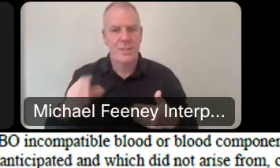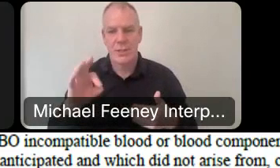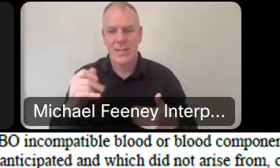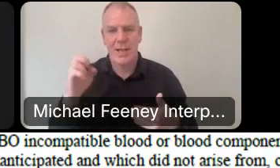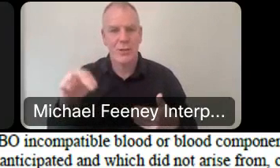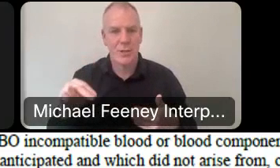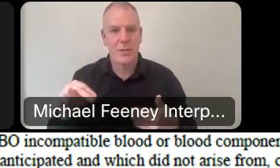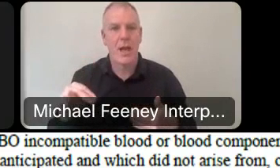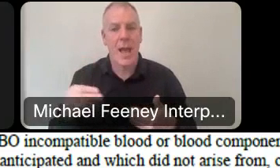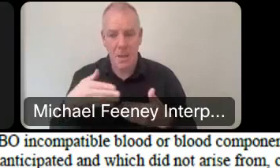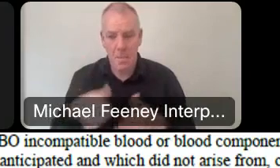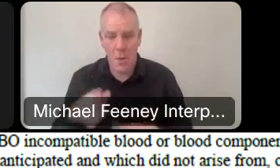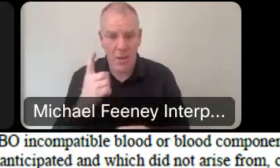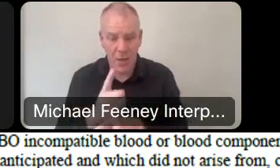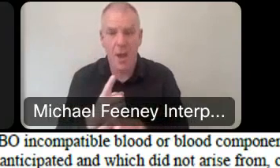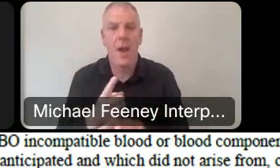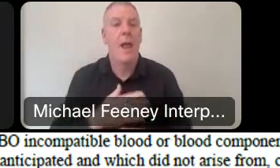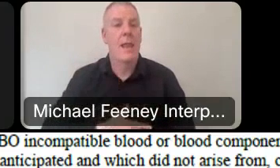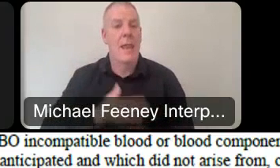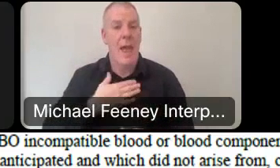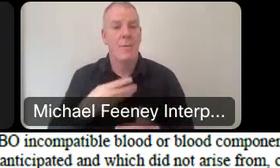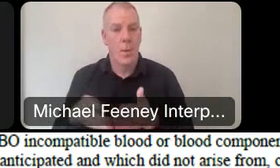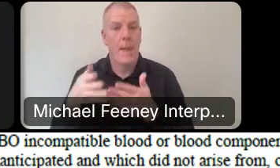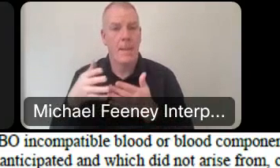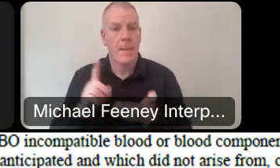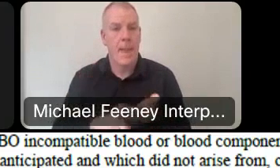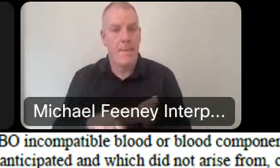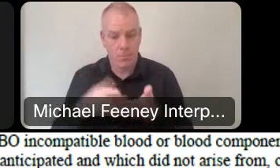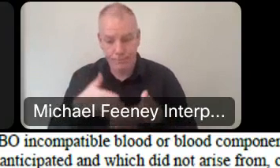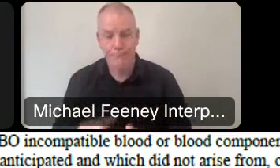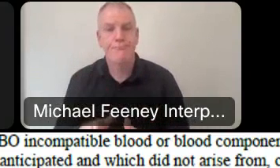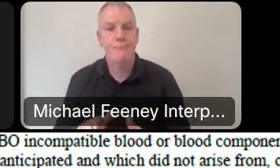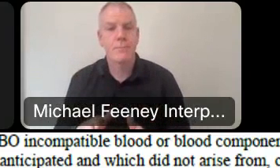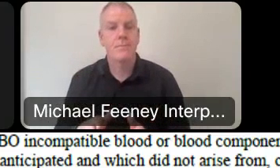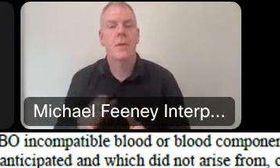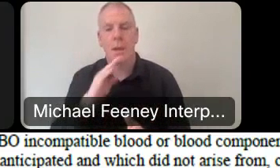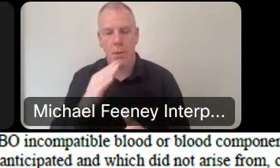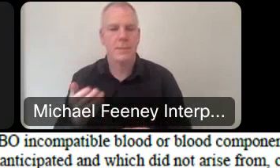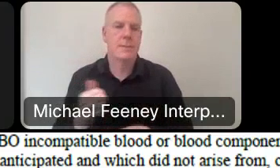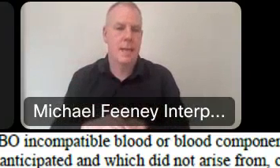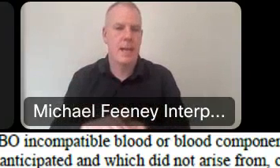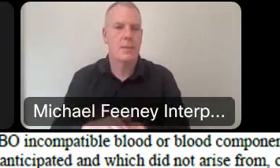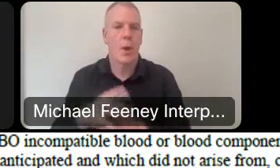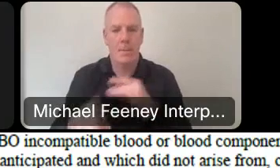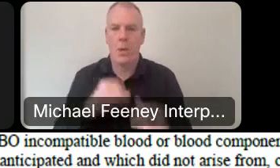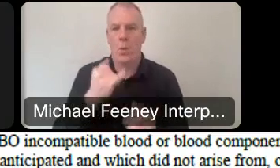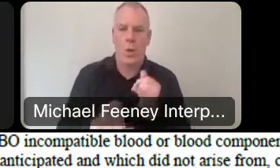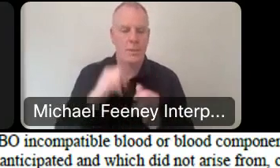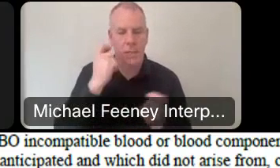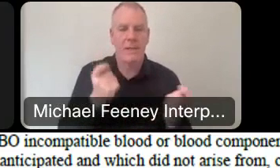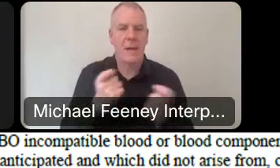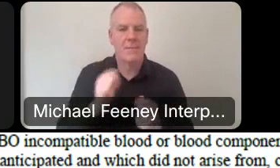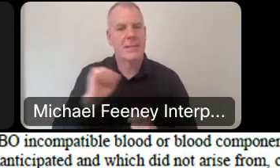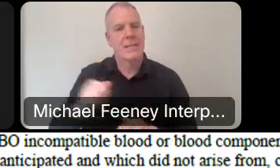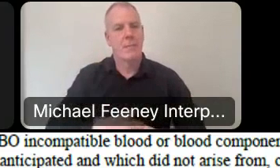and prescribed birth weight who was alive at the onset care and labour from any cause related to or aggravated by the management of the